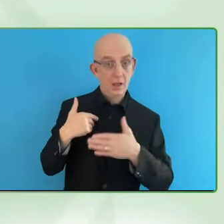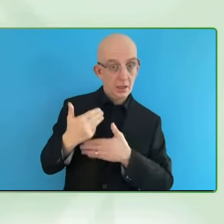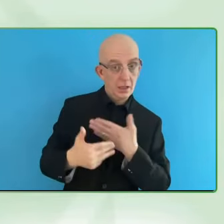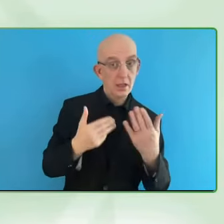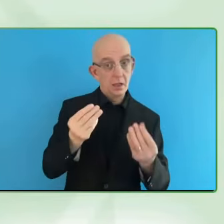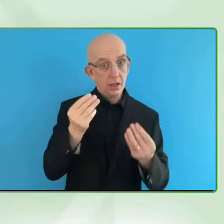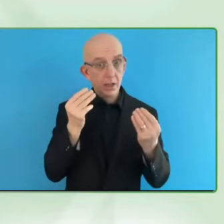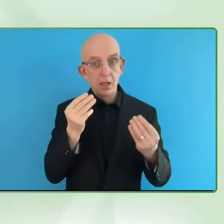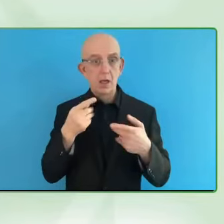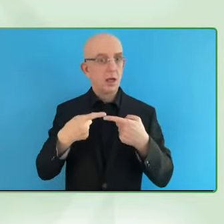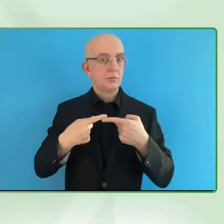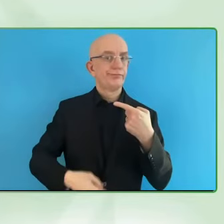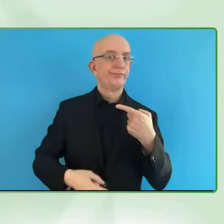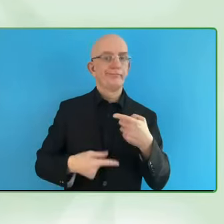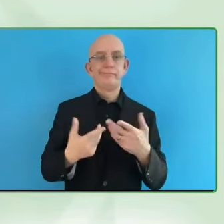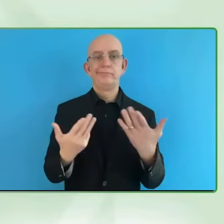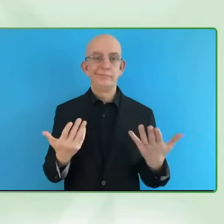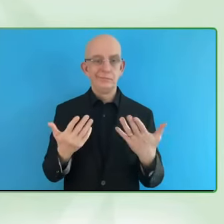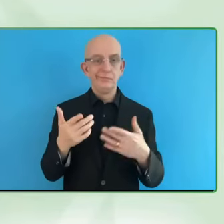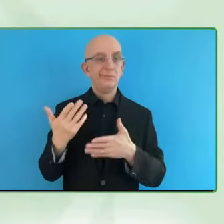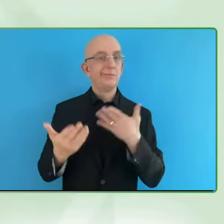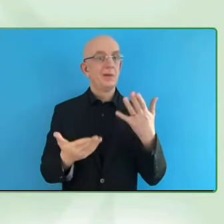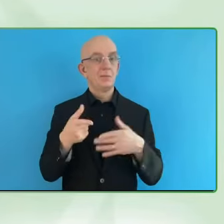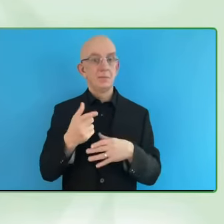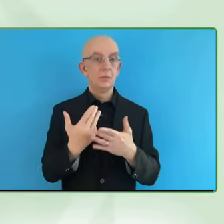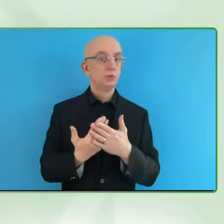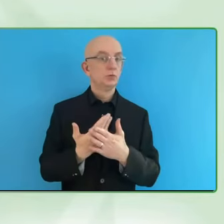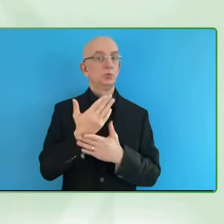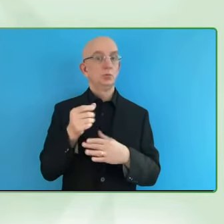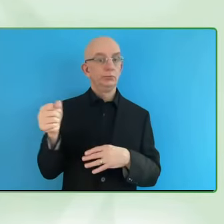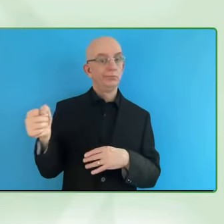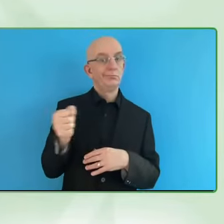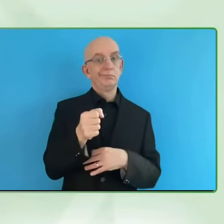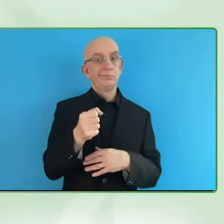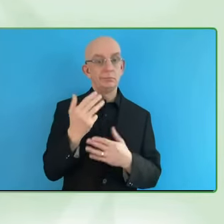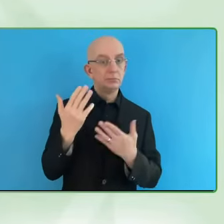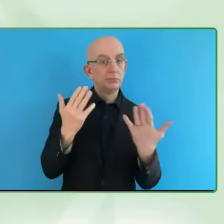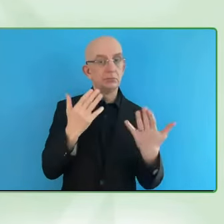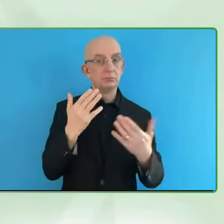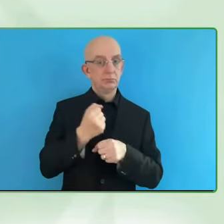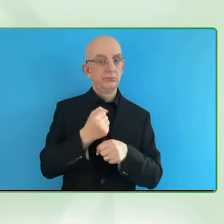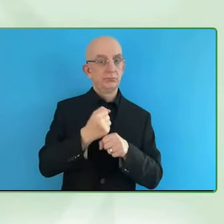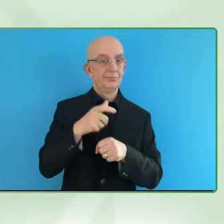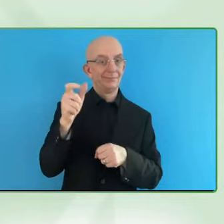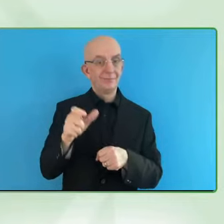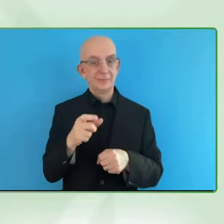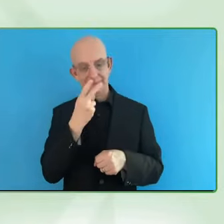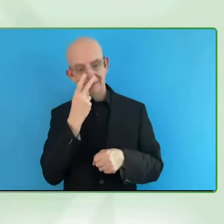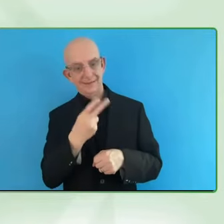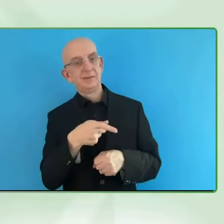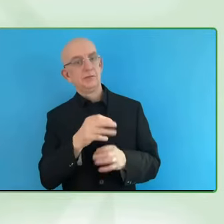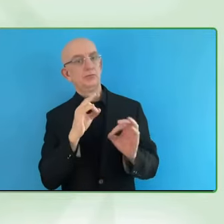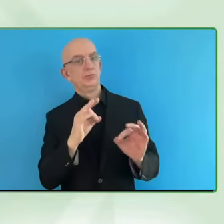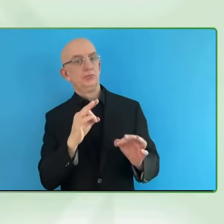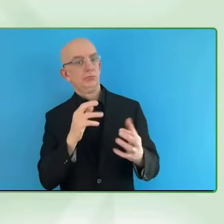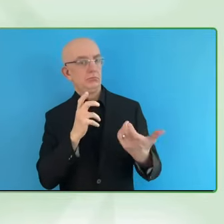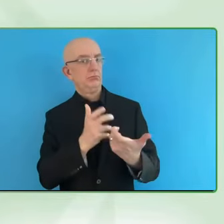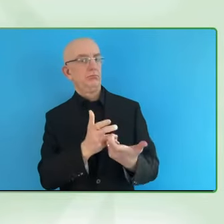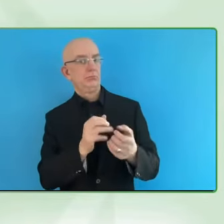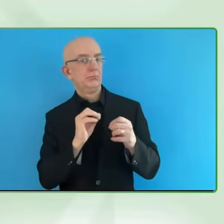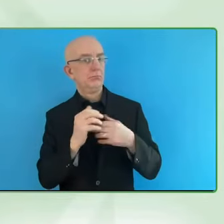undertone, where the disabled individual should be grateful for the altruistic and selfless actions of an individual teacher or staff